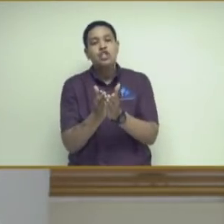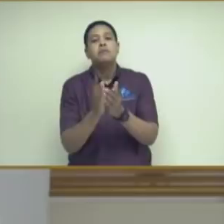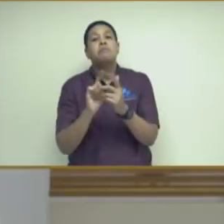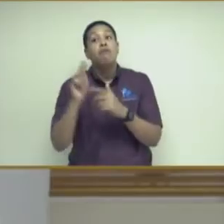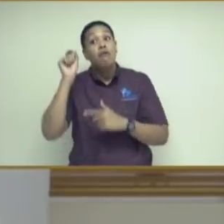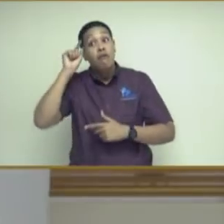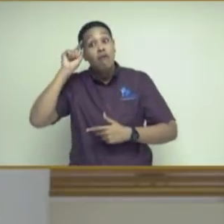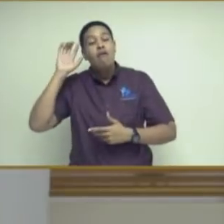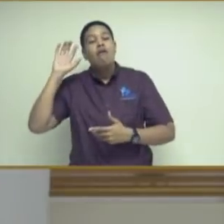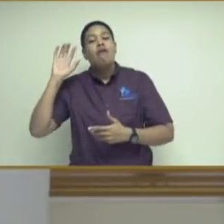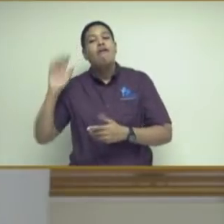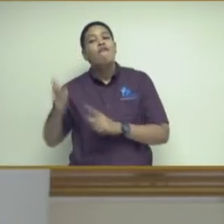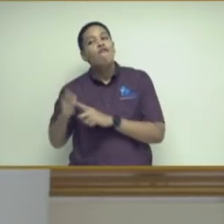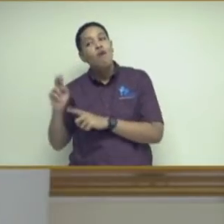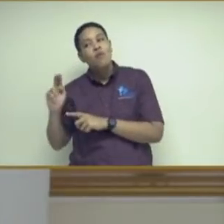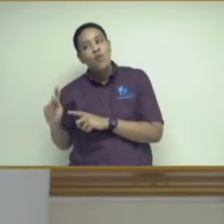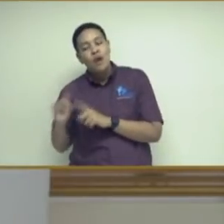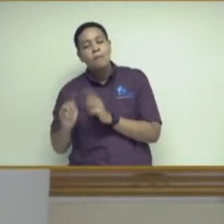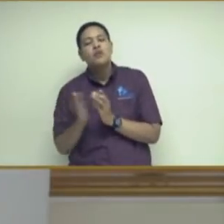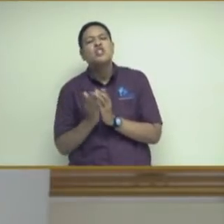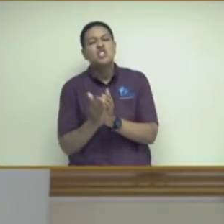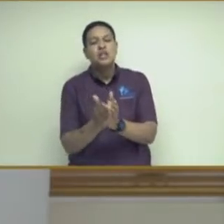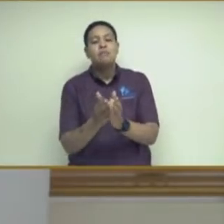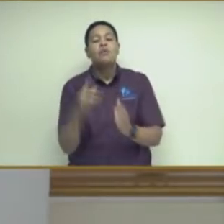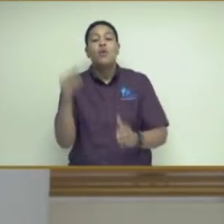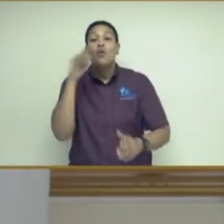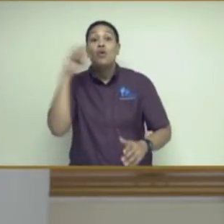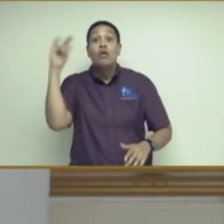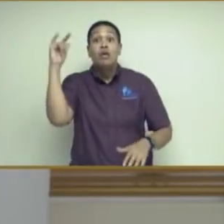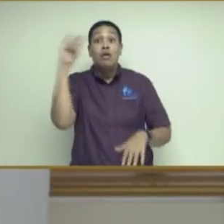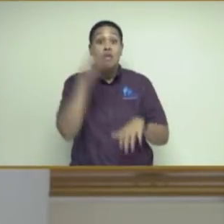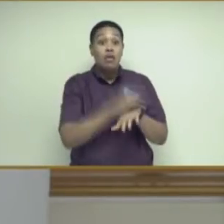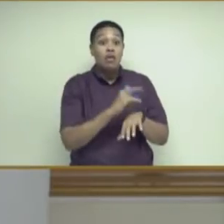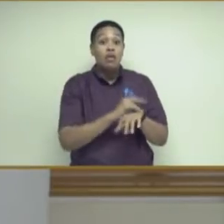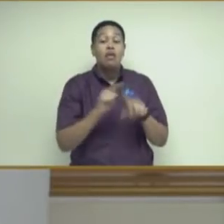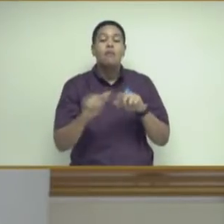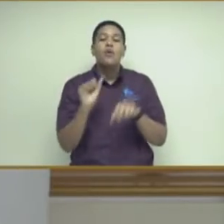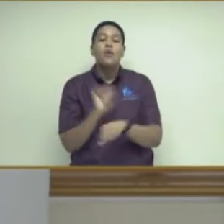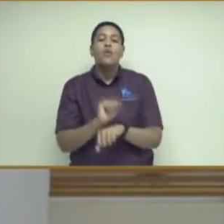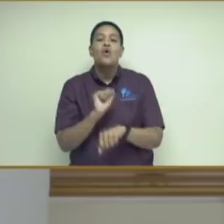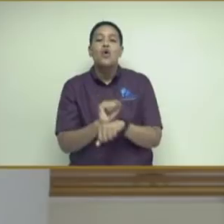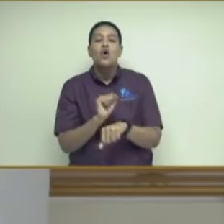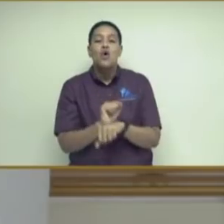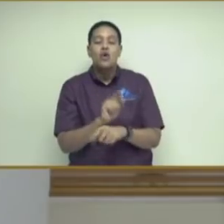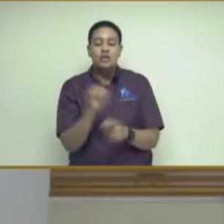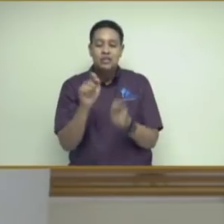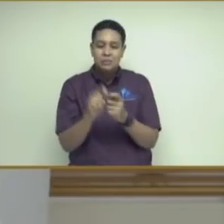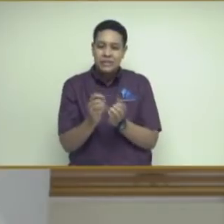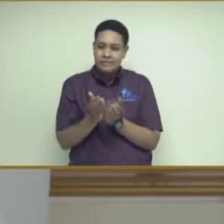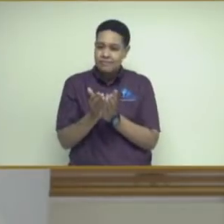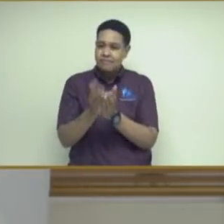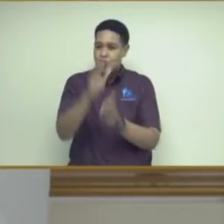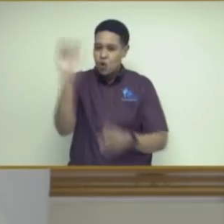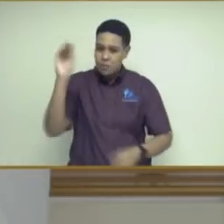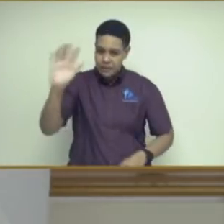ships, those that came in by air, but nevertheless were employees of a particular vessel.